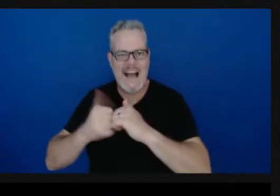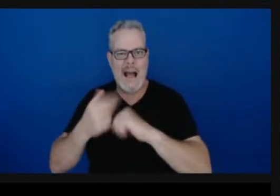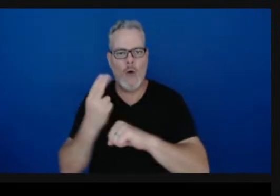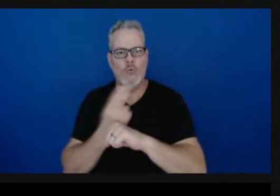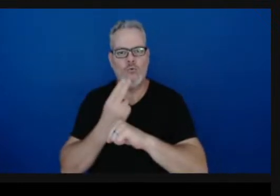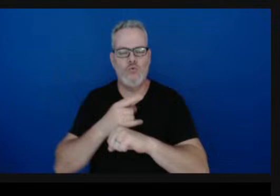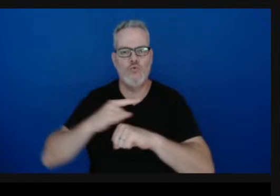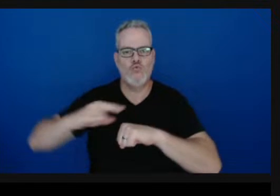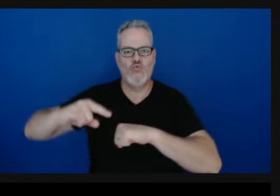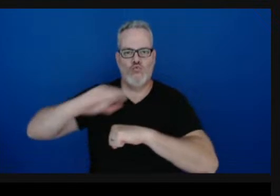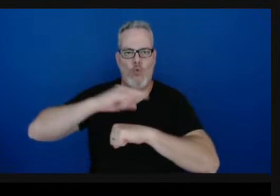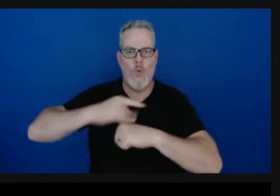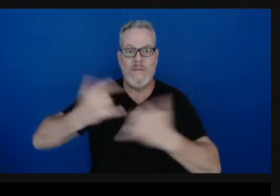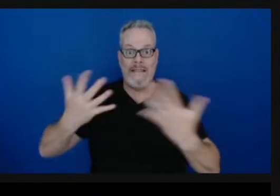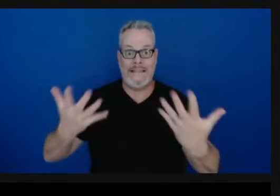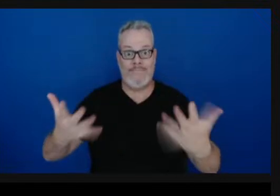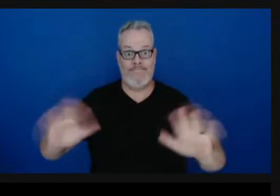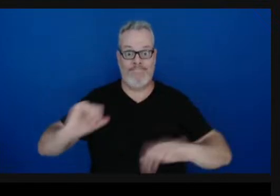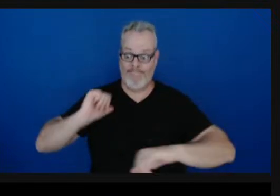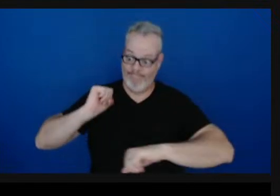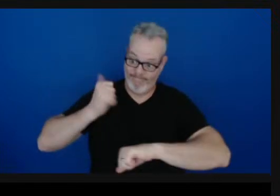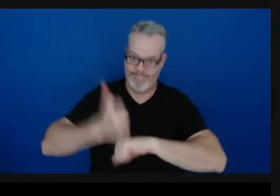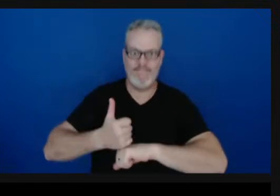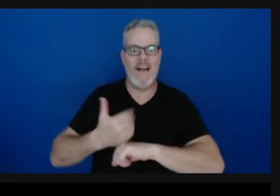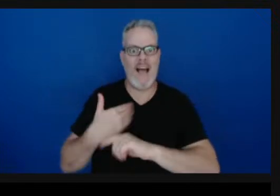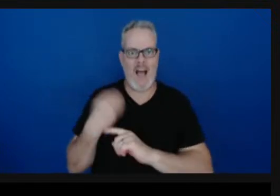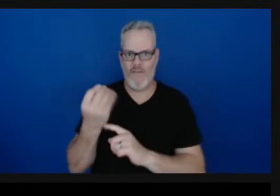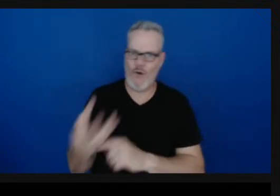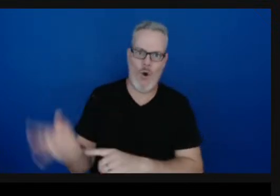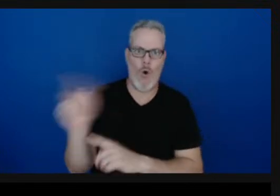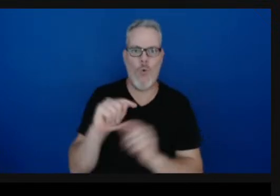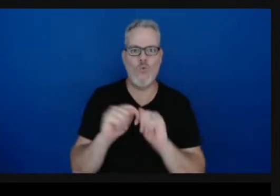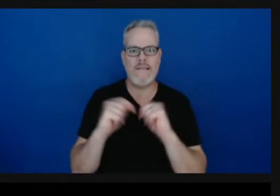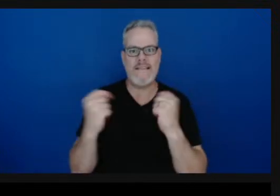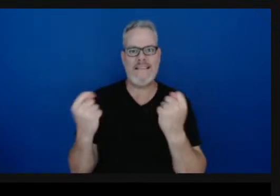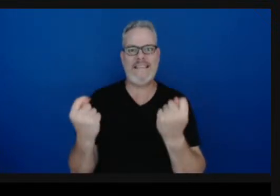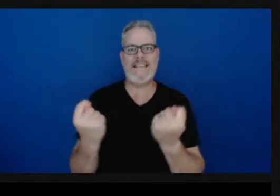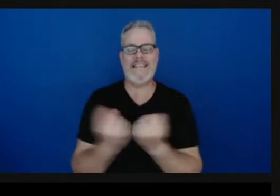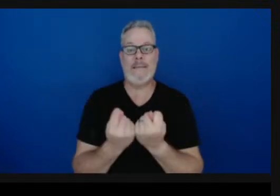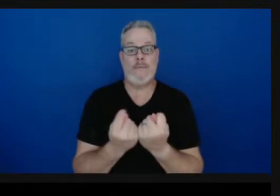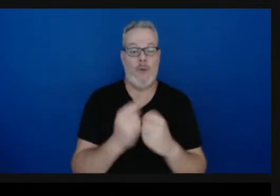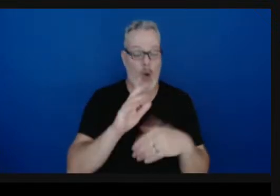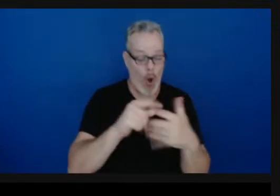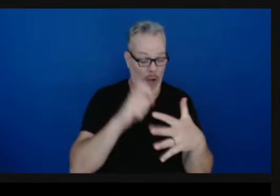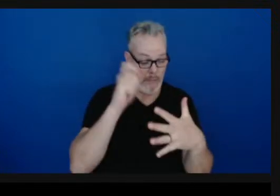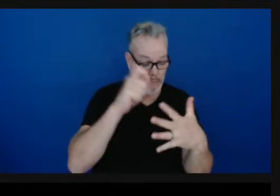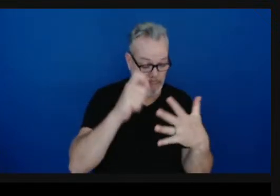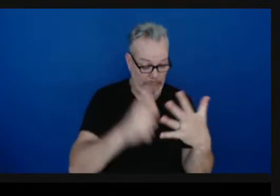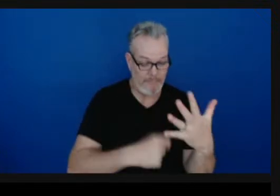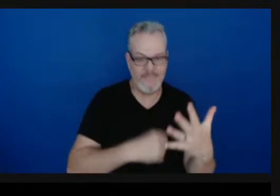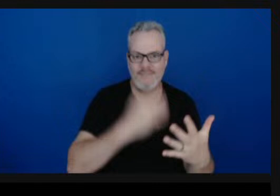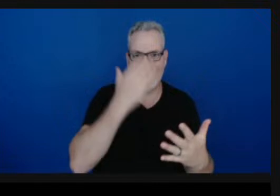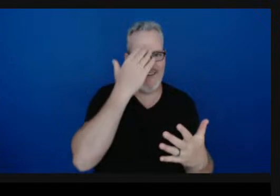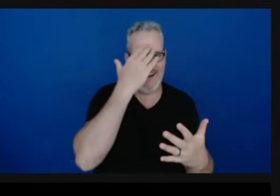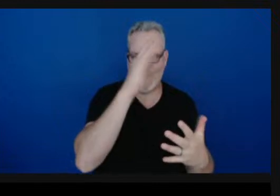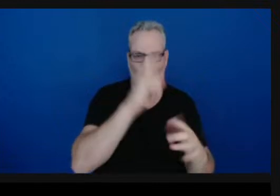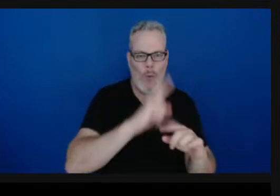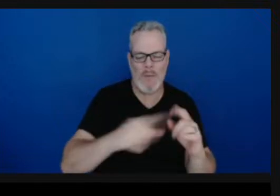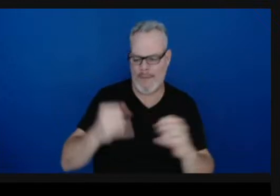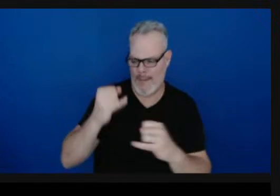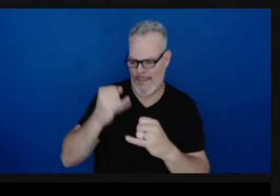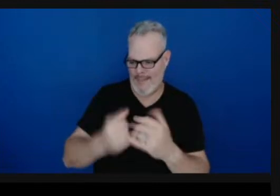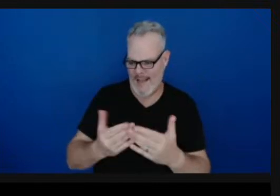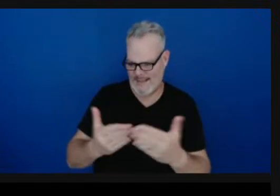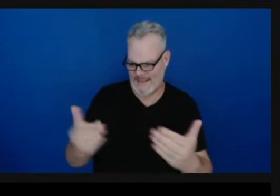teams locally based now that they can deploy. I'm not sure the details anymore of that. The last I heard was, I want to say, like I said, a couple years